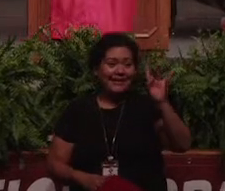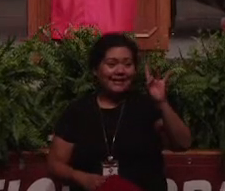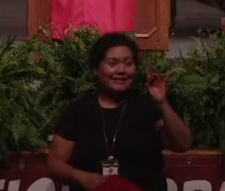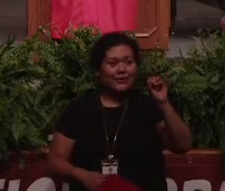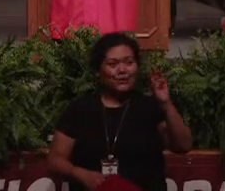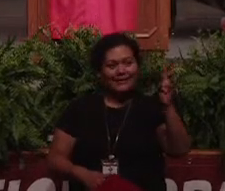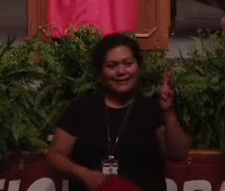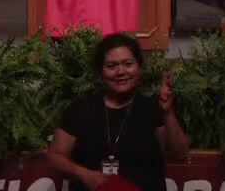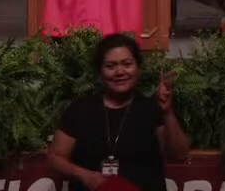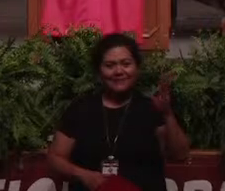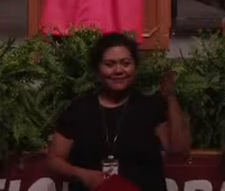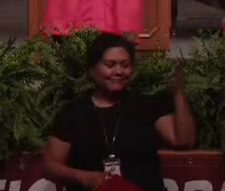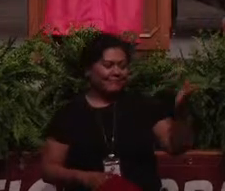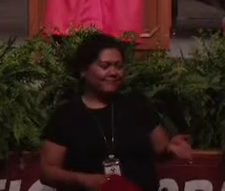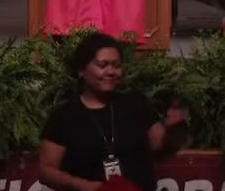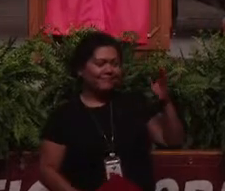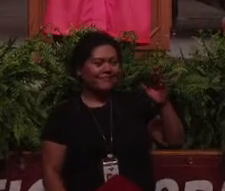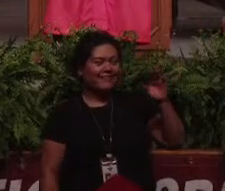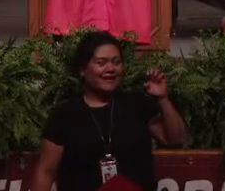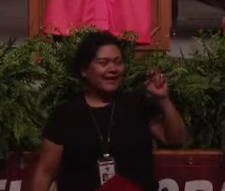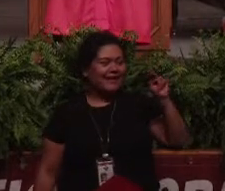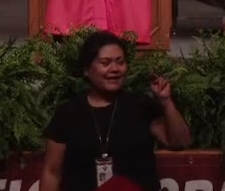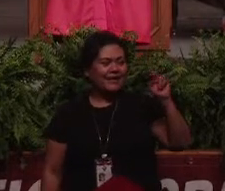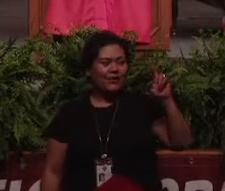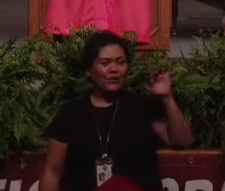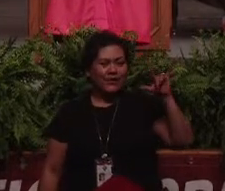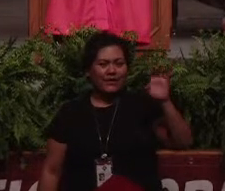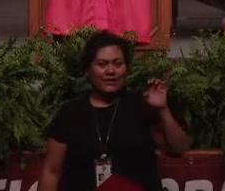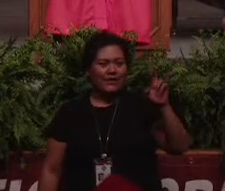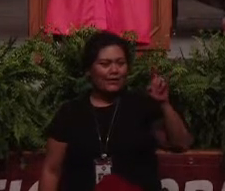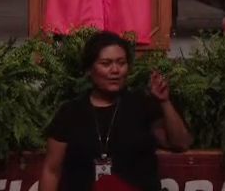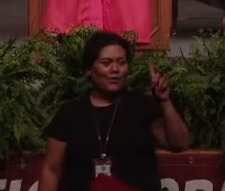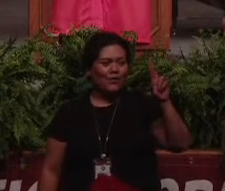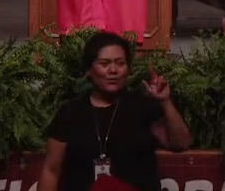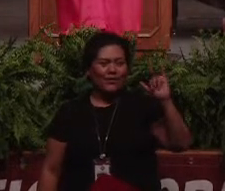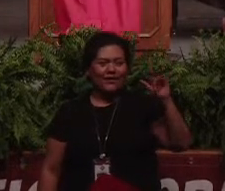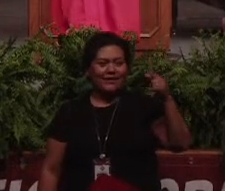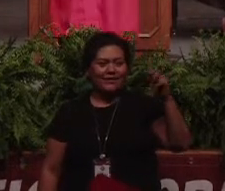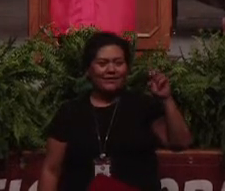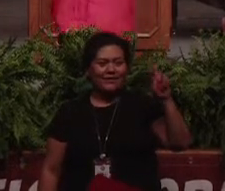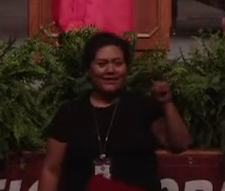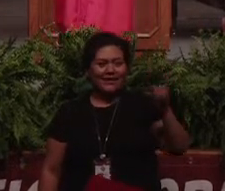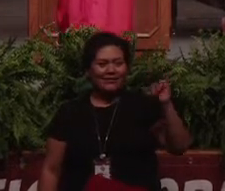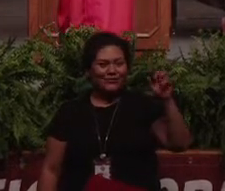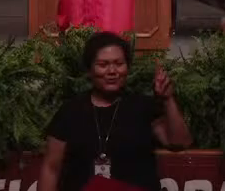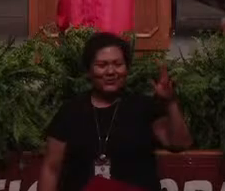100.6806, Mr. Enrique Vanegas Jr.